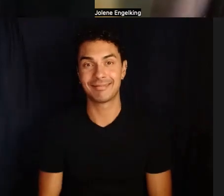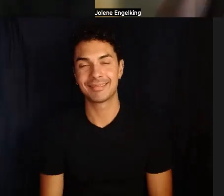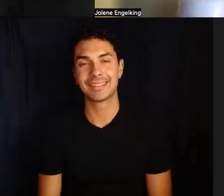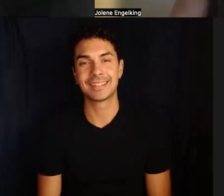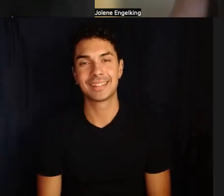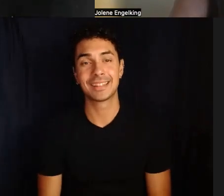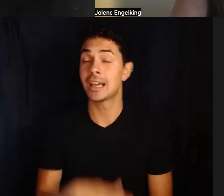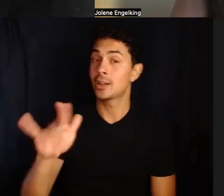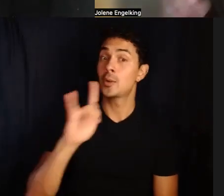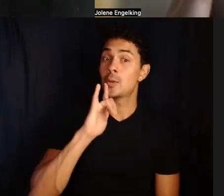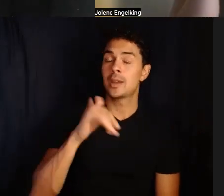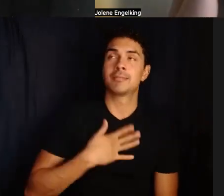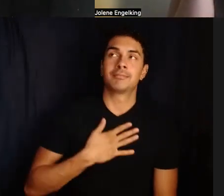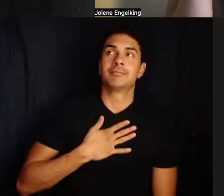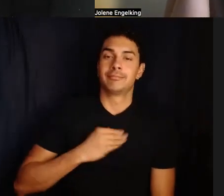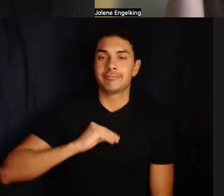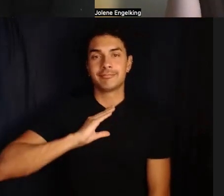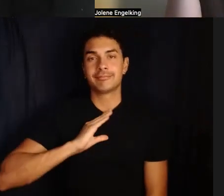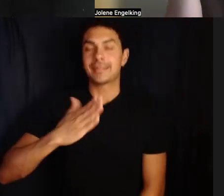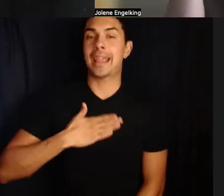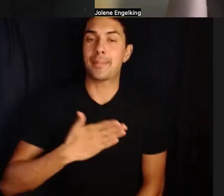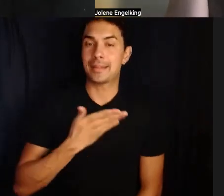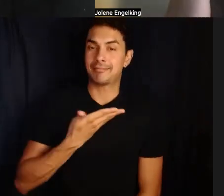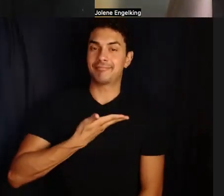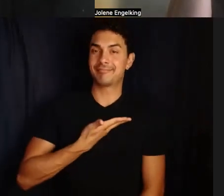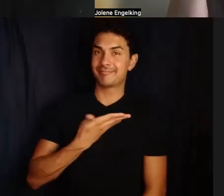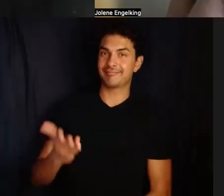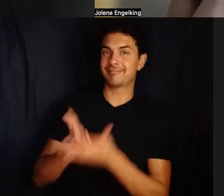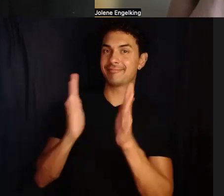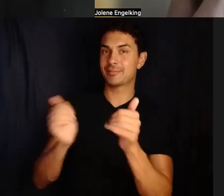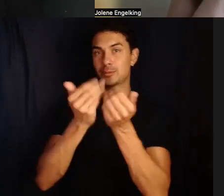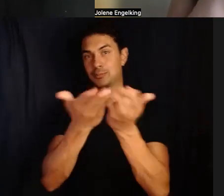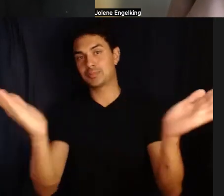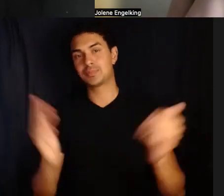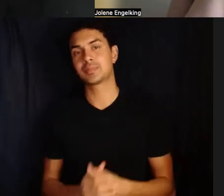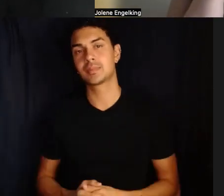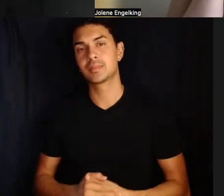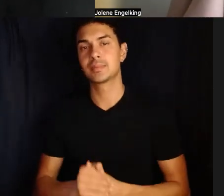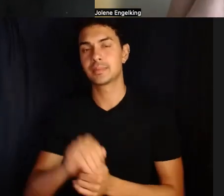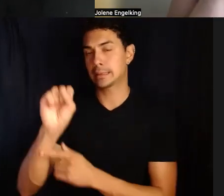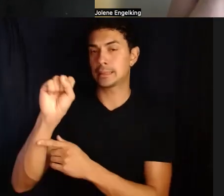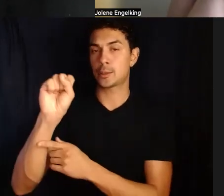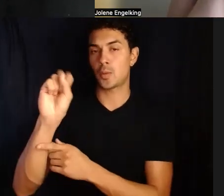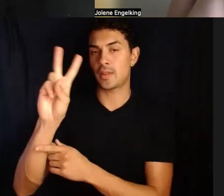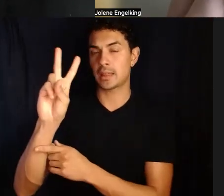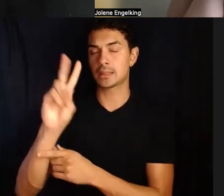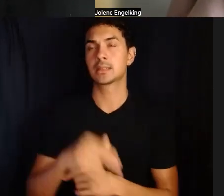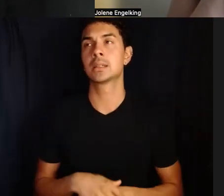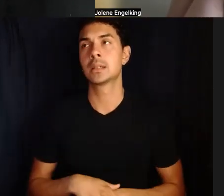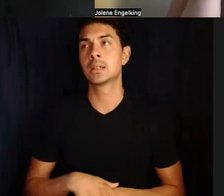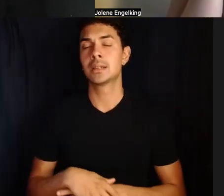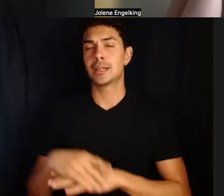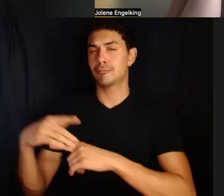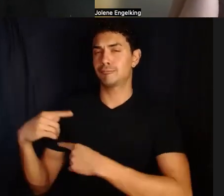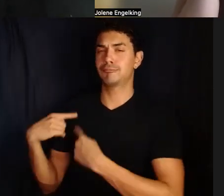No, I'm really grateful and happy Jolene invited me to speak with you all. Sexual violence, it's been around for a long